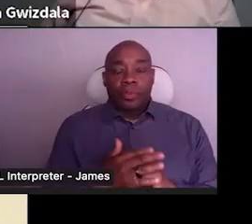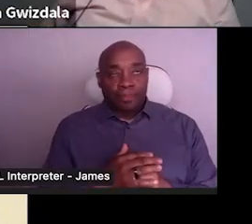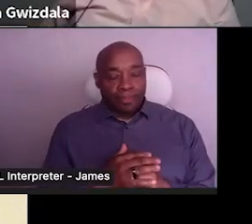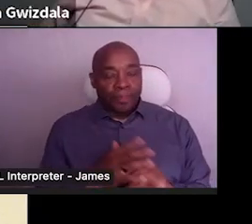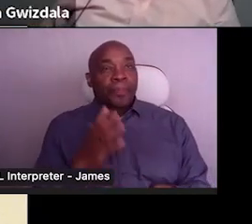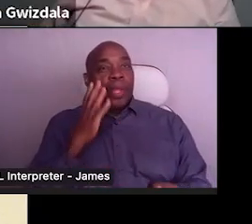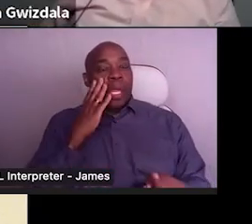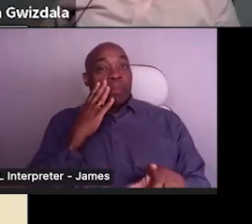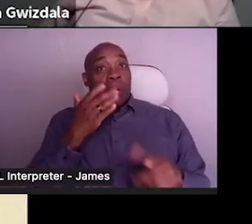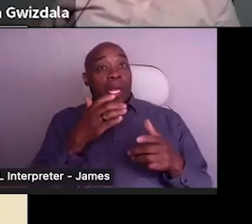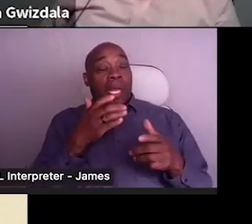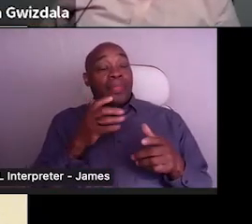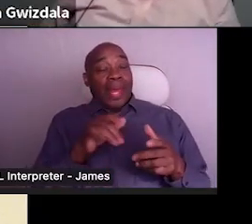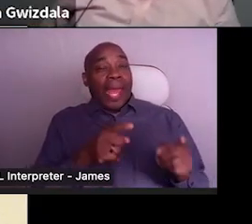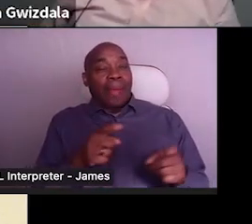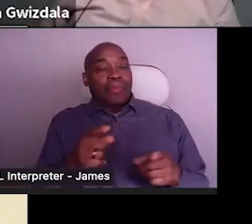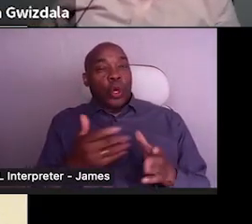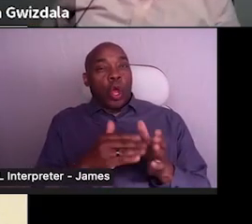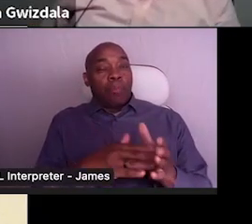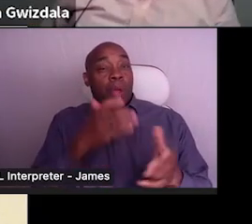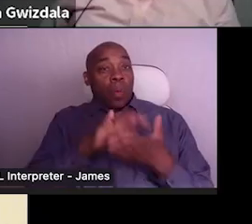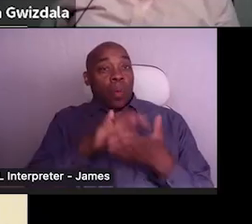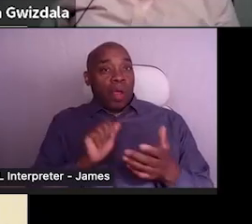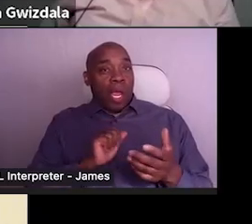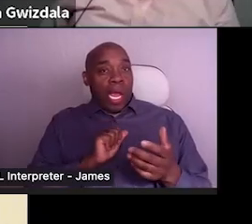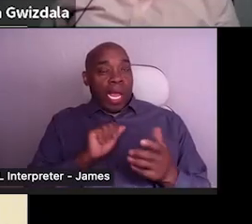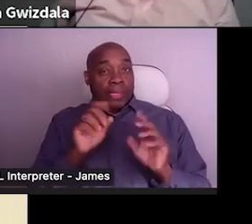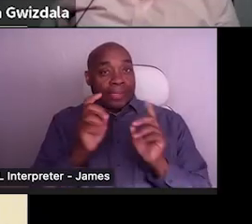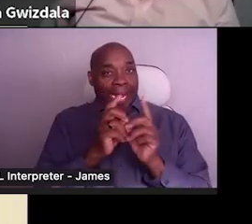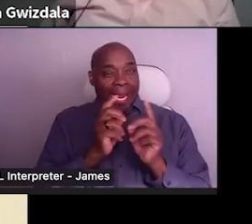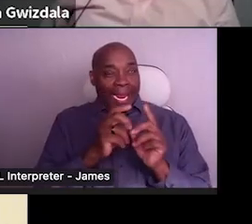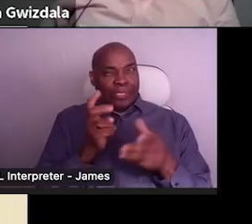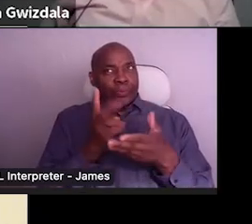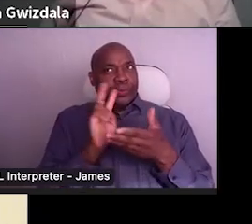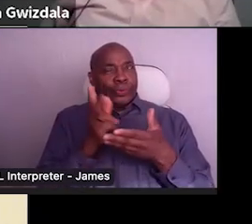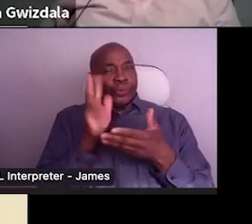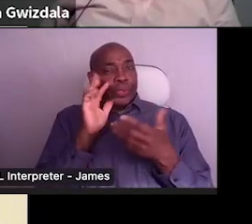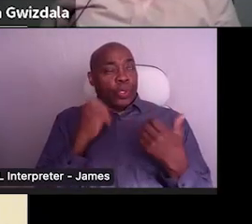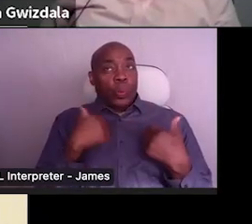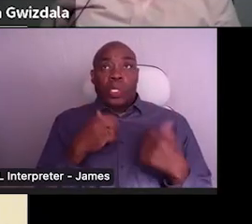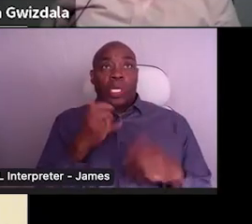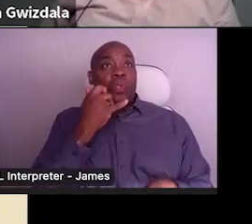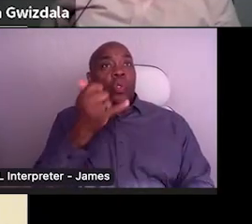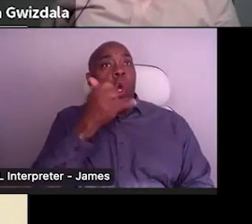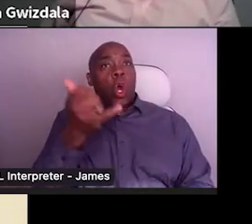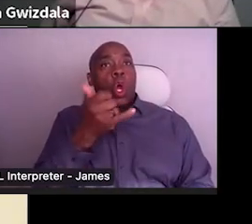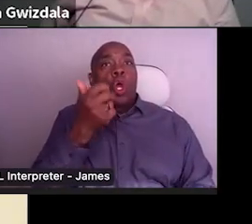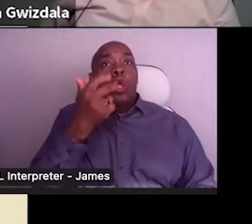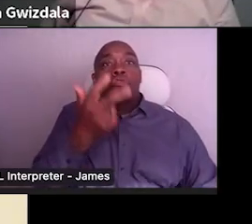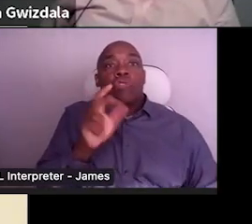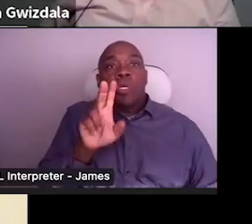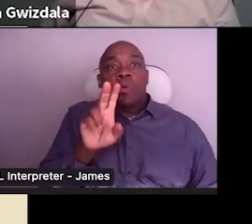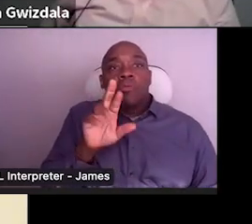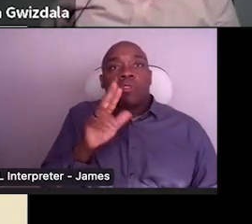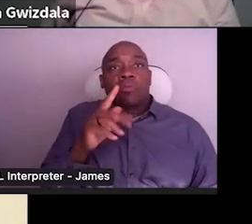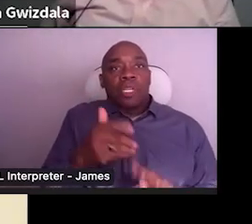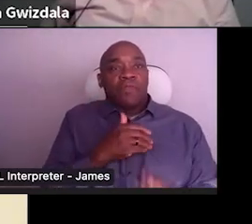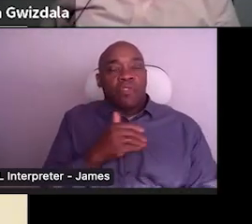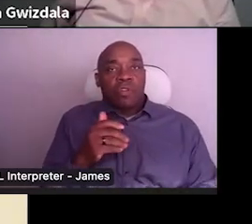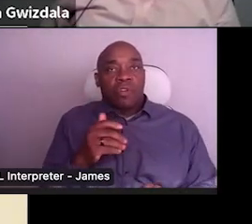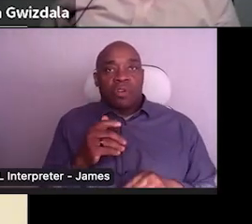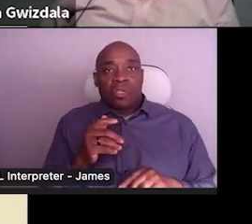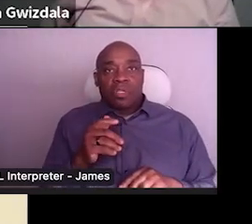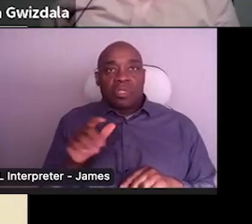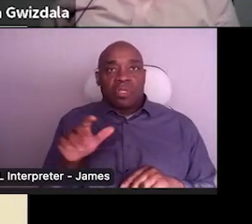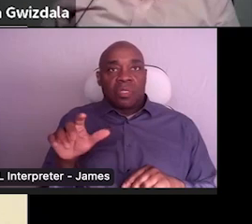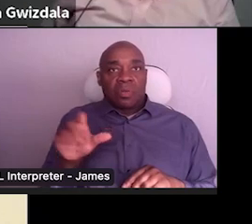that happens quite a bit. In fact, my wife and I went out on a date just a couple weeks ago, and we had to call for 3 Ubers before we